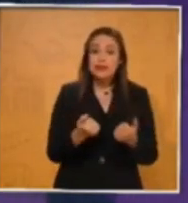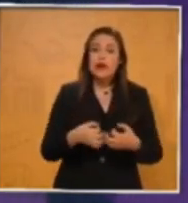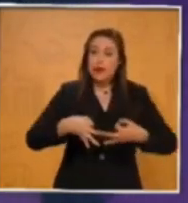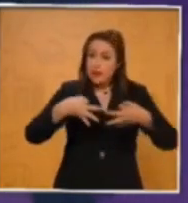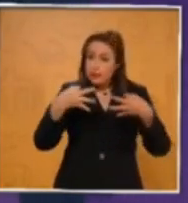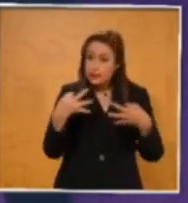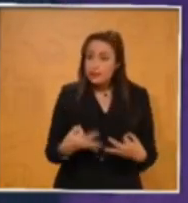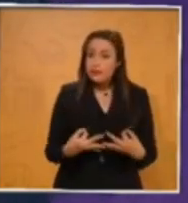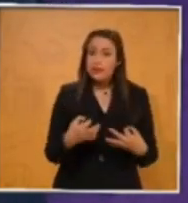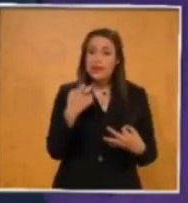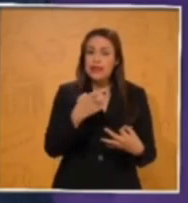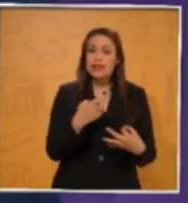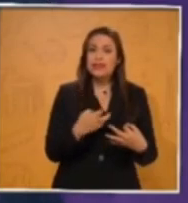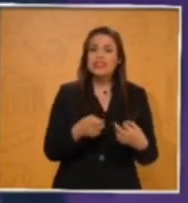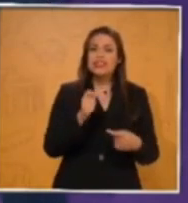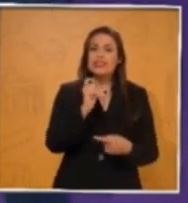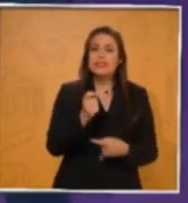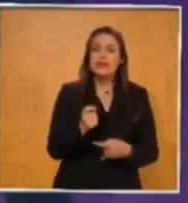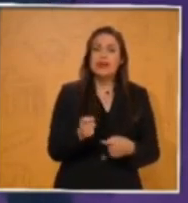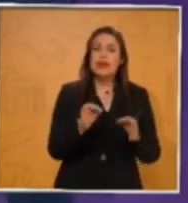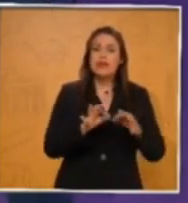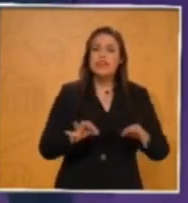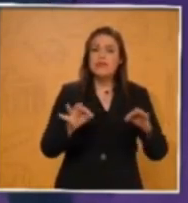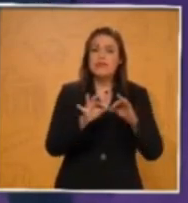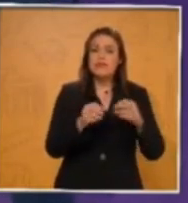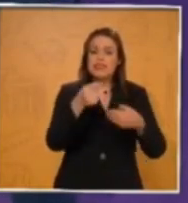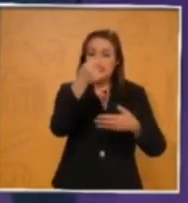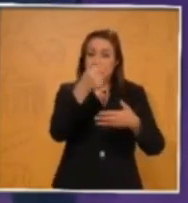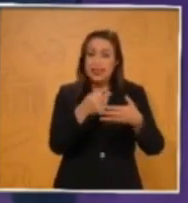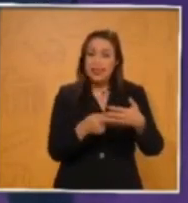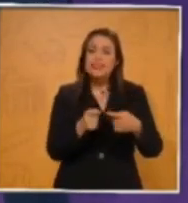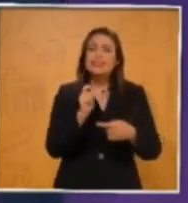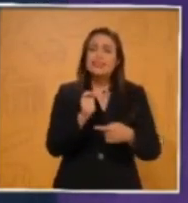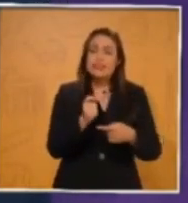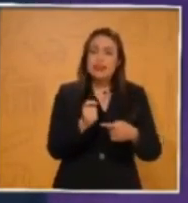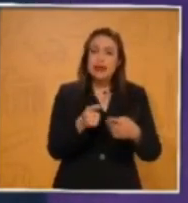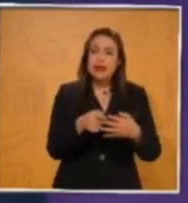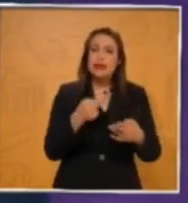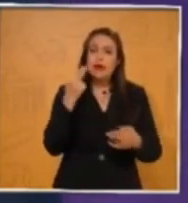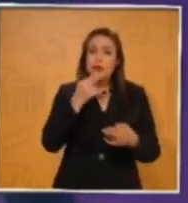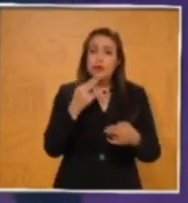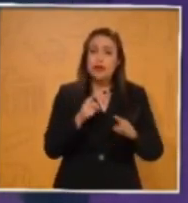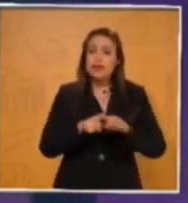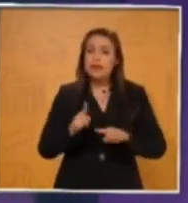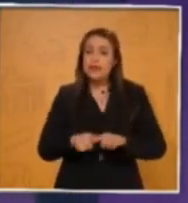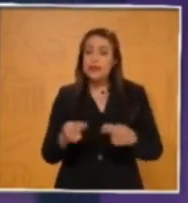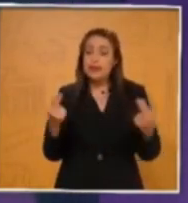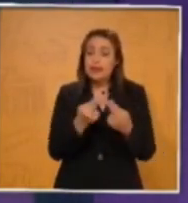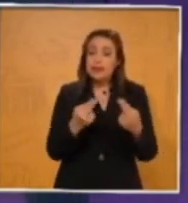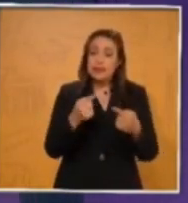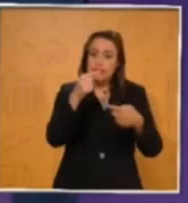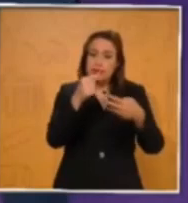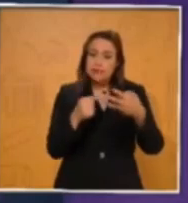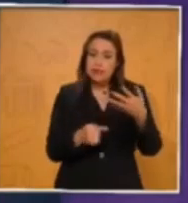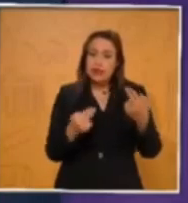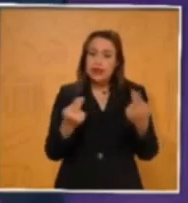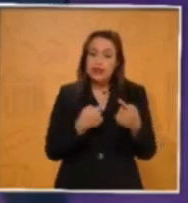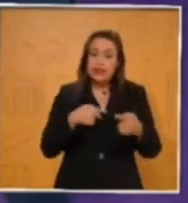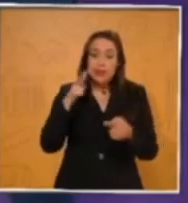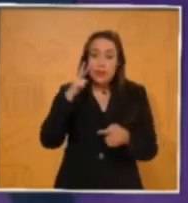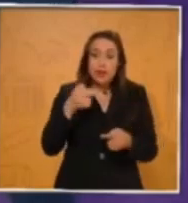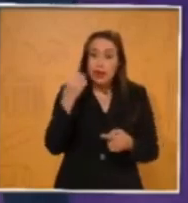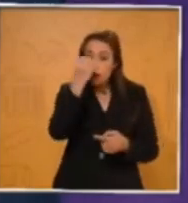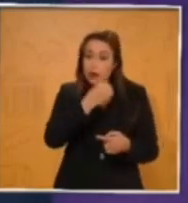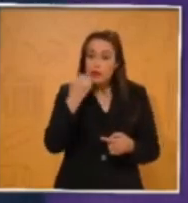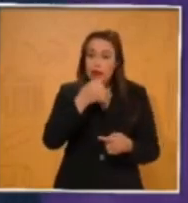Officially, the definition of a checklist is that a checklist is a list of items required, things to be done, or points to